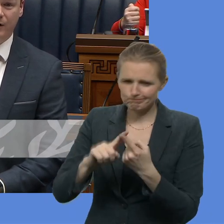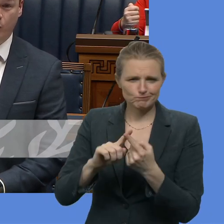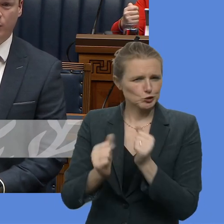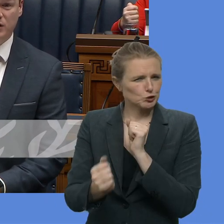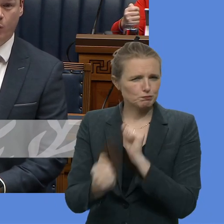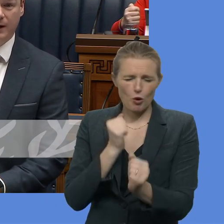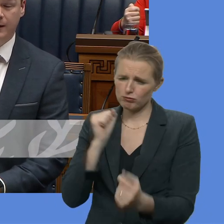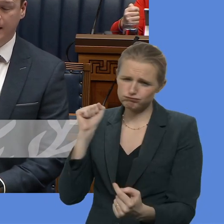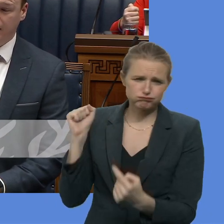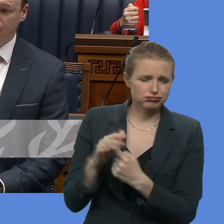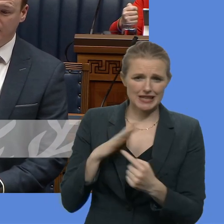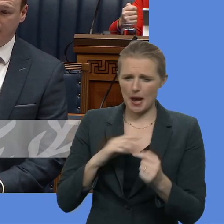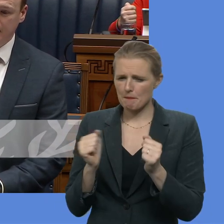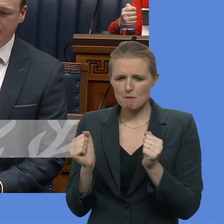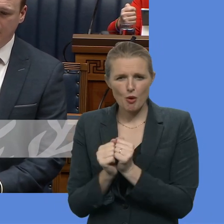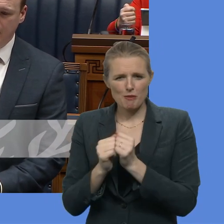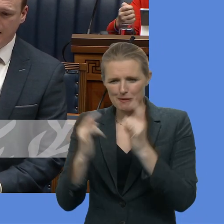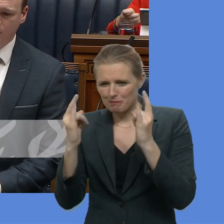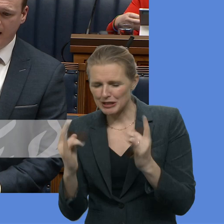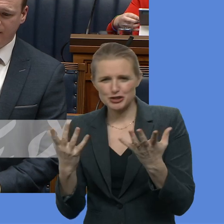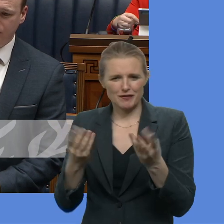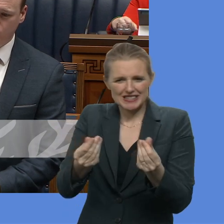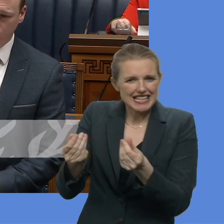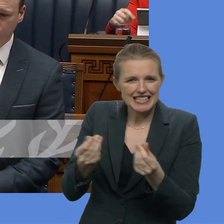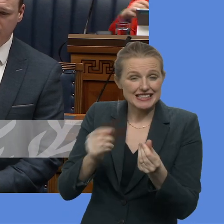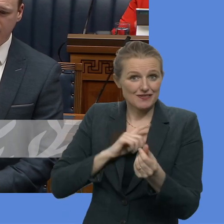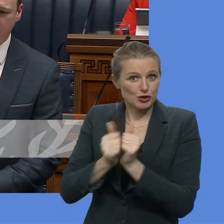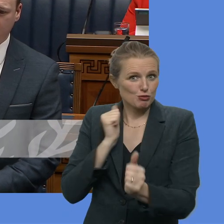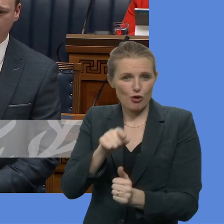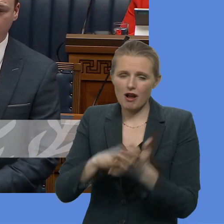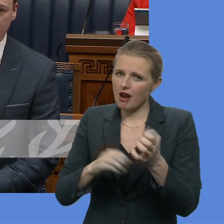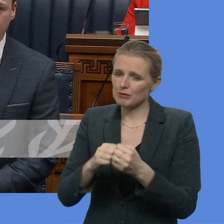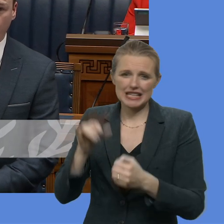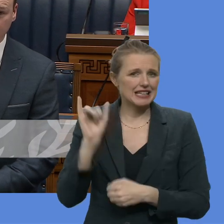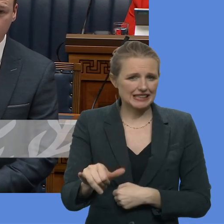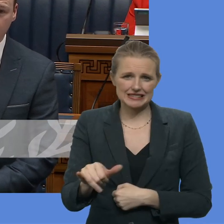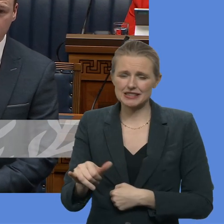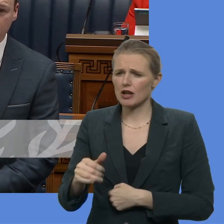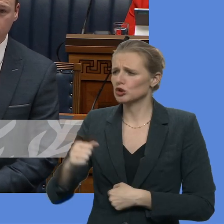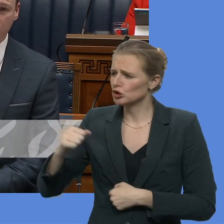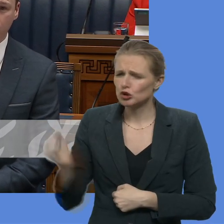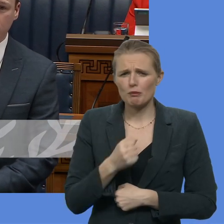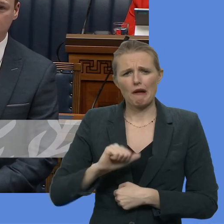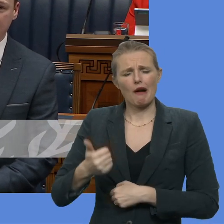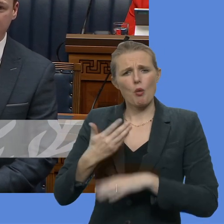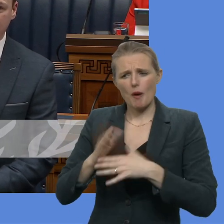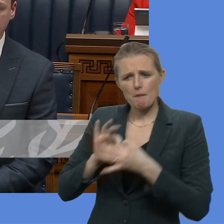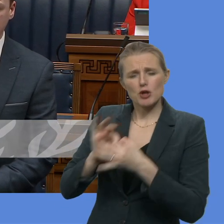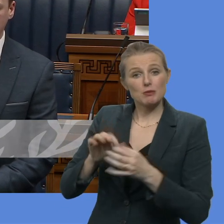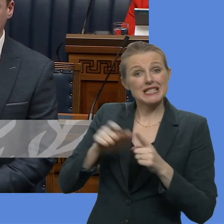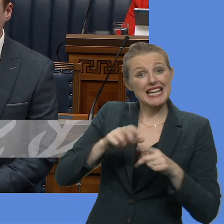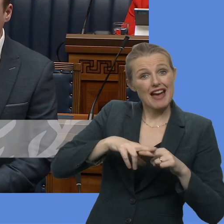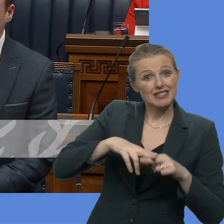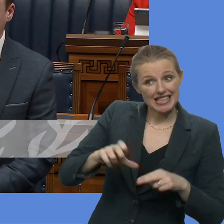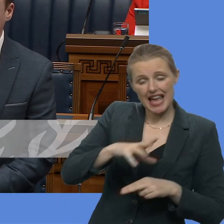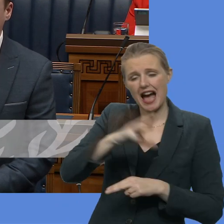having appropriate sporting facilities. I think there should be a great working partnership between councils and DFC